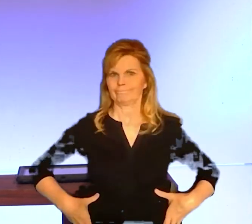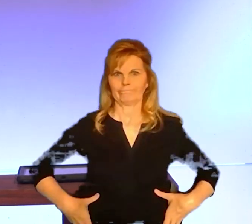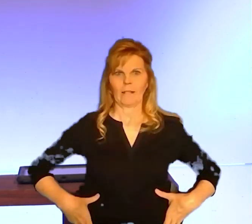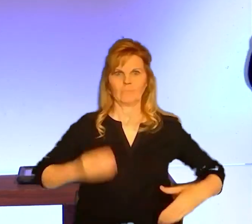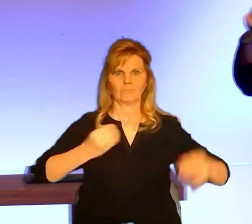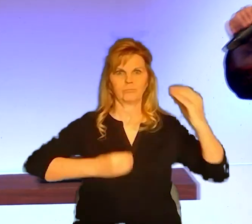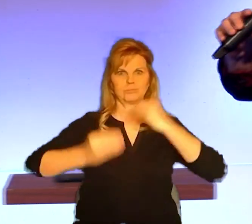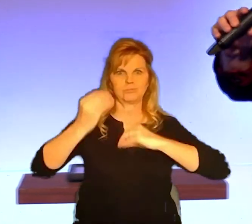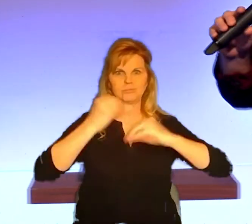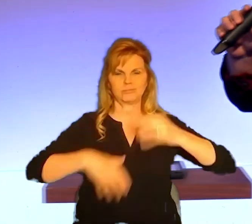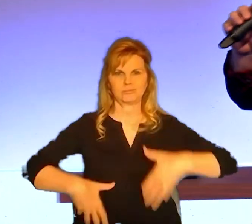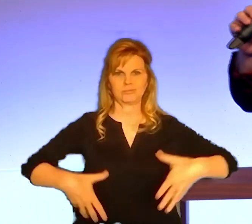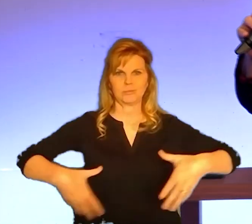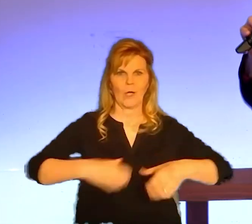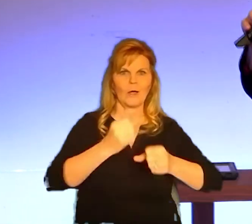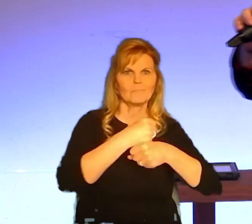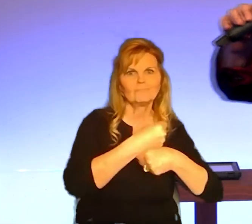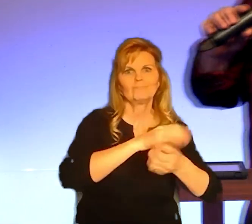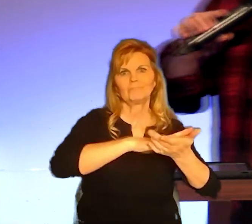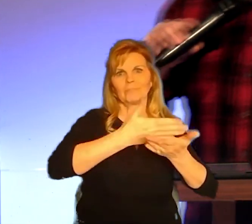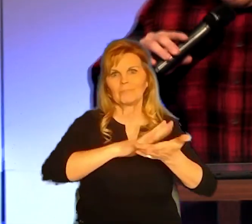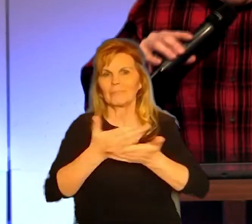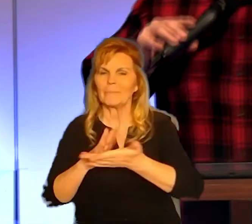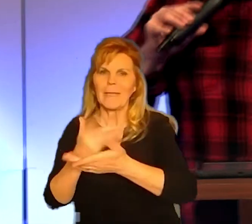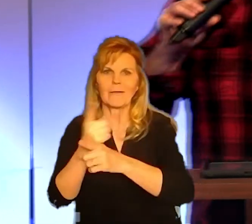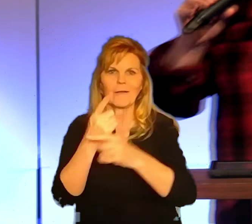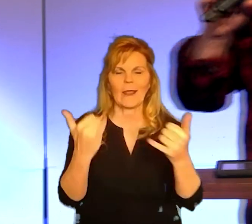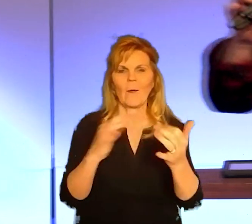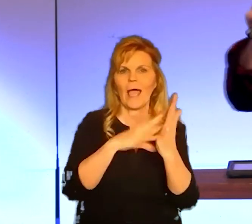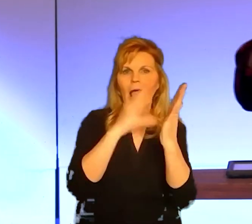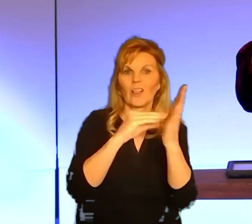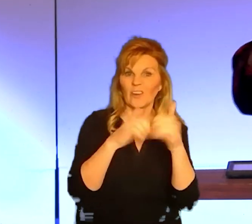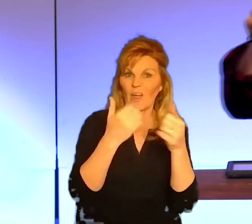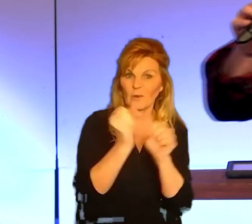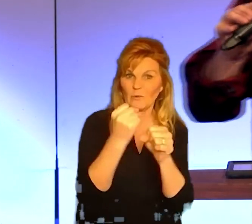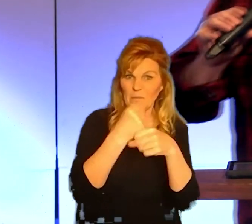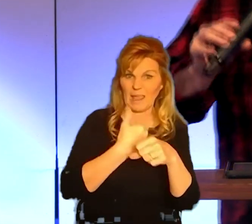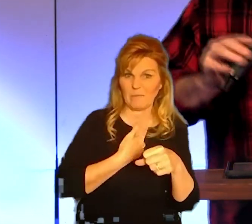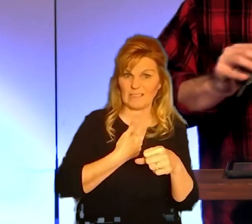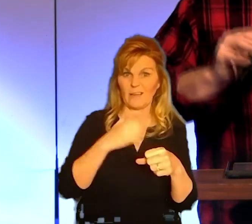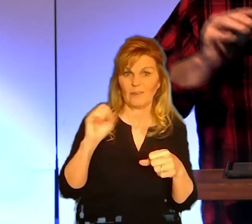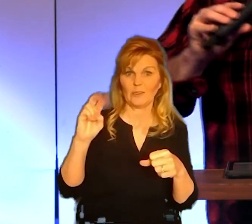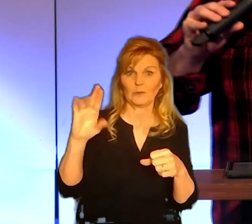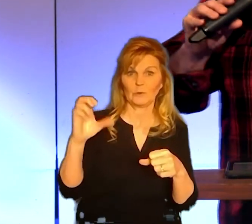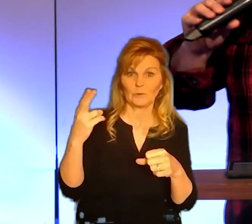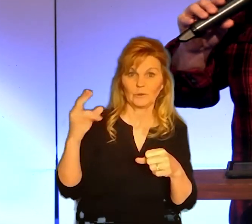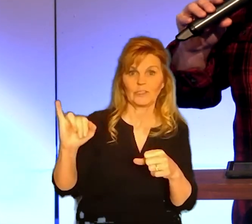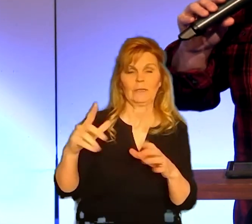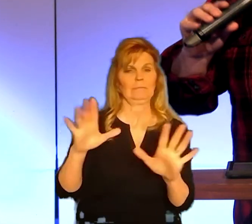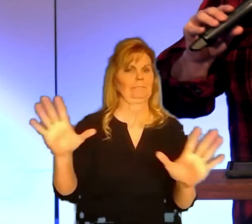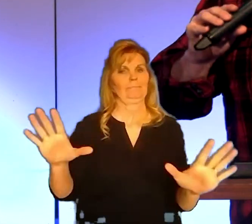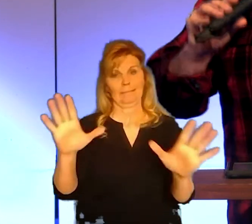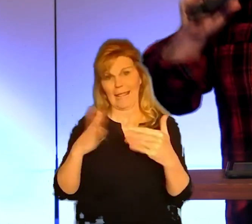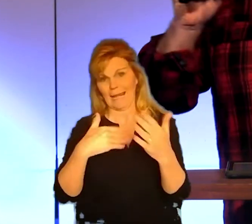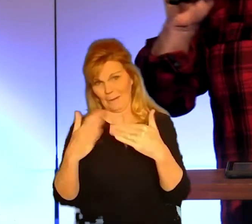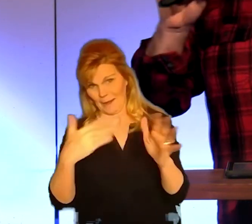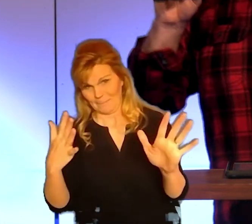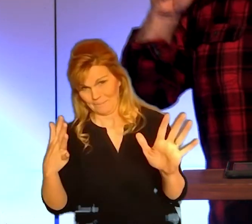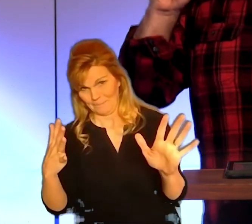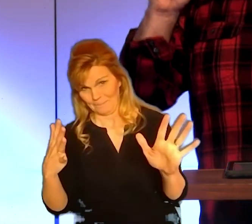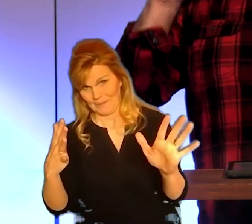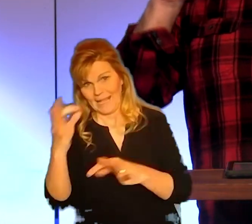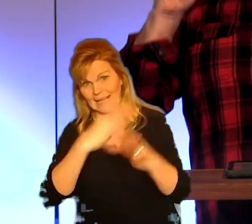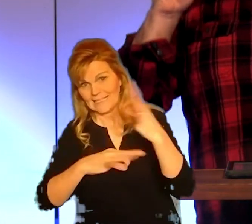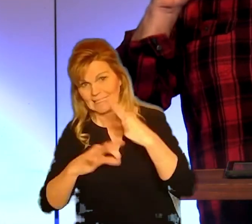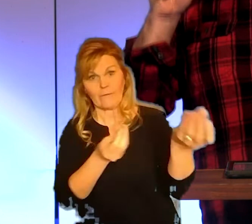do is make stuff. And like, I learned how to make sushi. It's amazing. And I learned, anyways, like I need to, instead